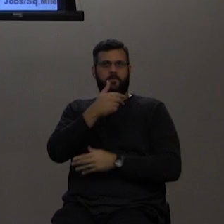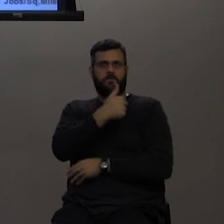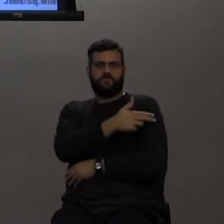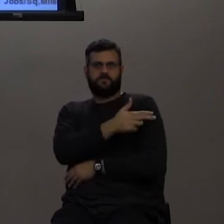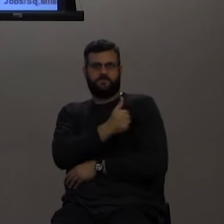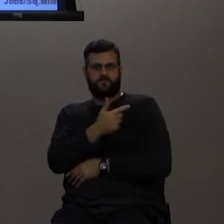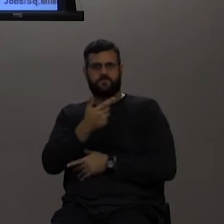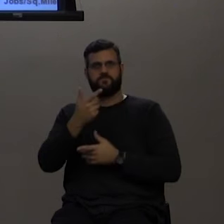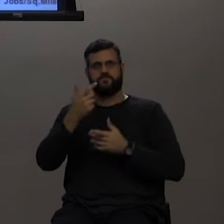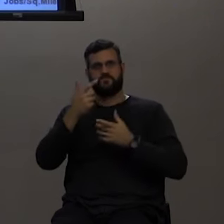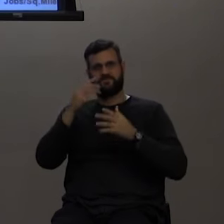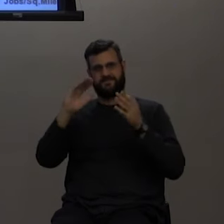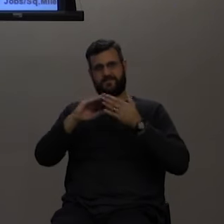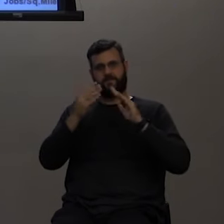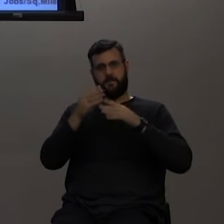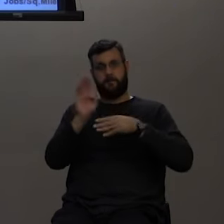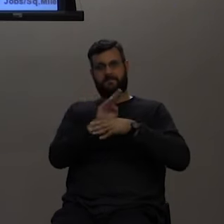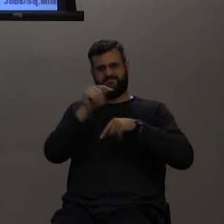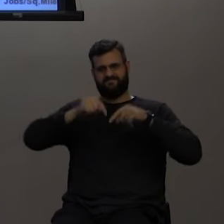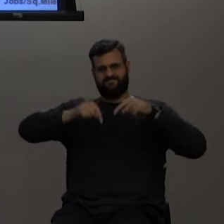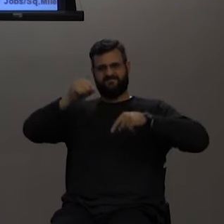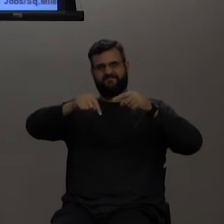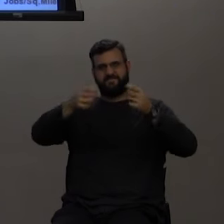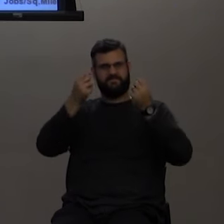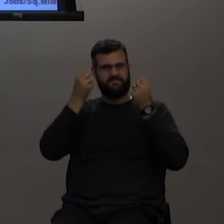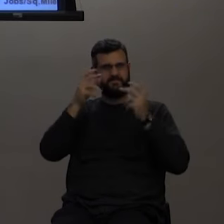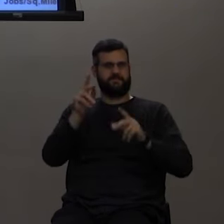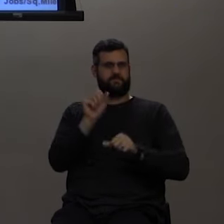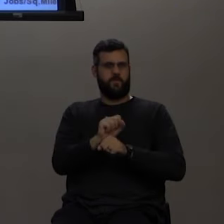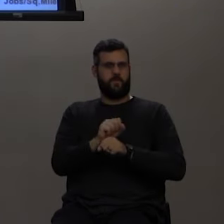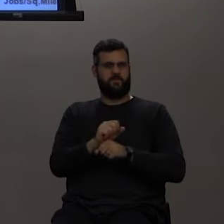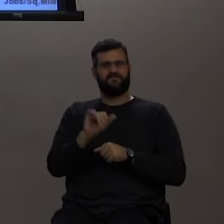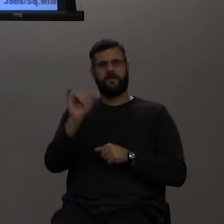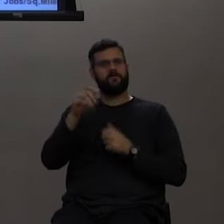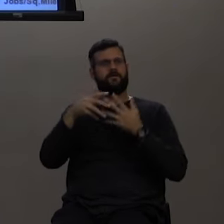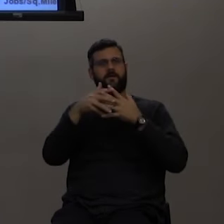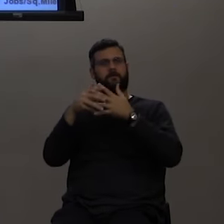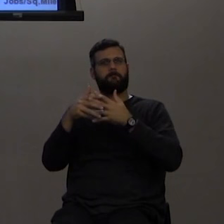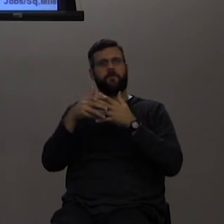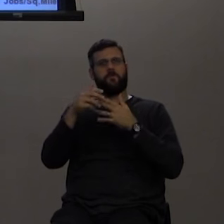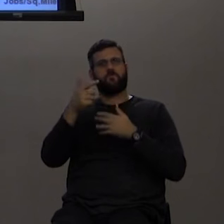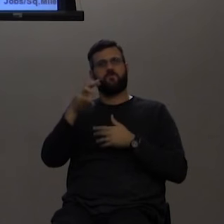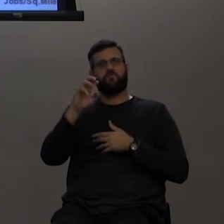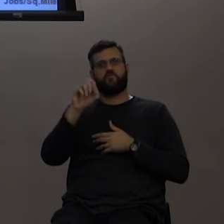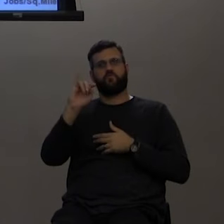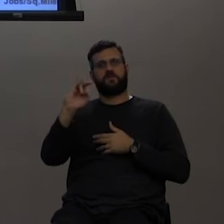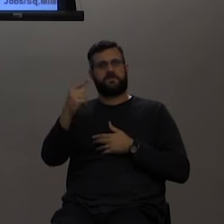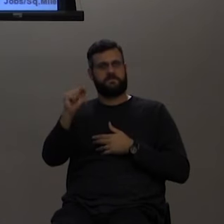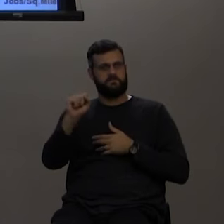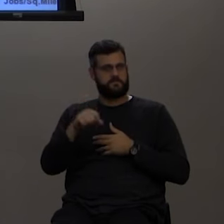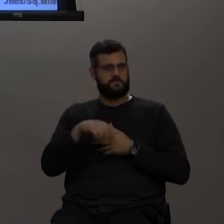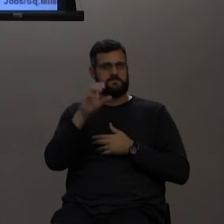McDowell and all of the downtown businesses, as well as by American Greetings and Central College.